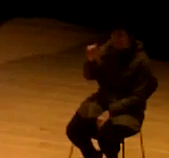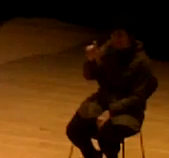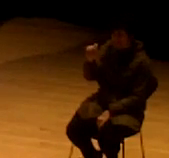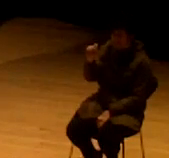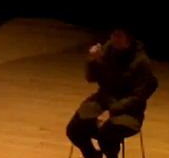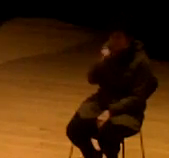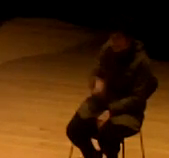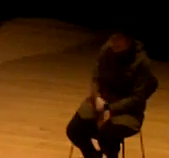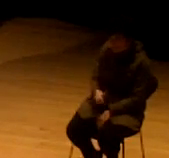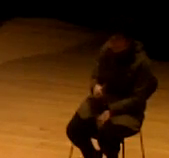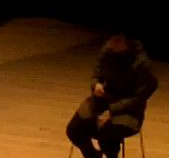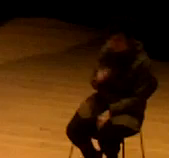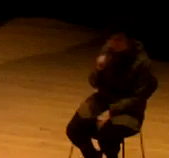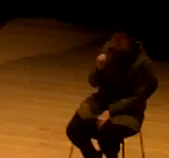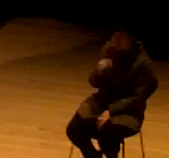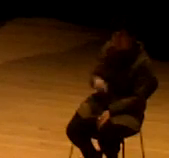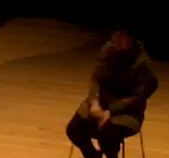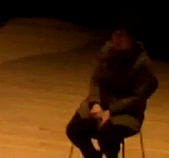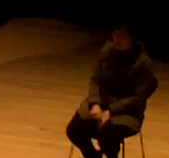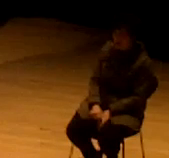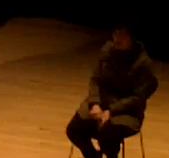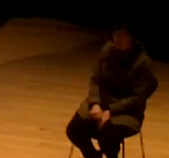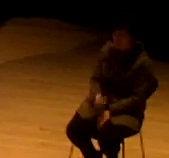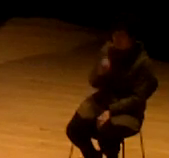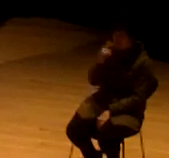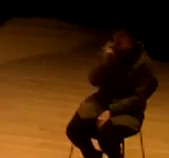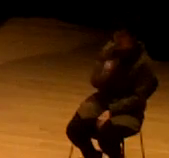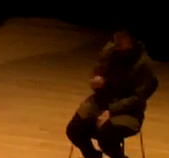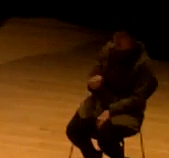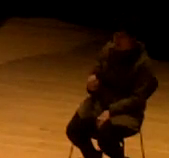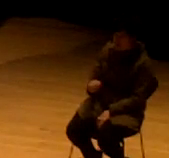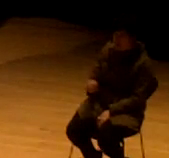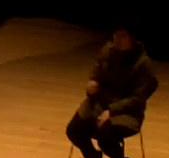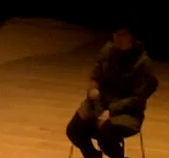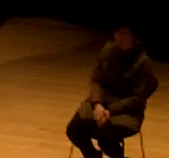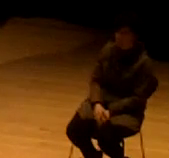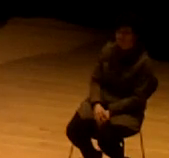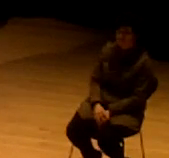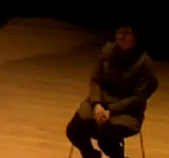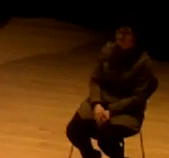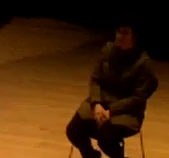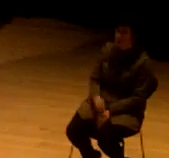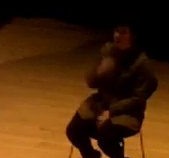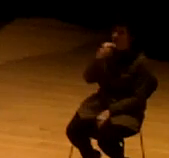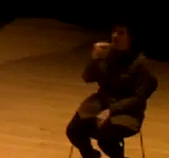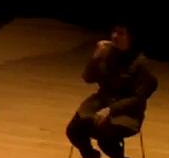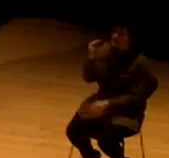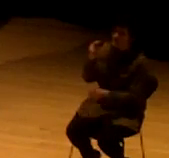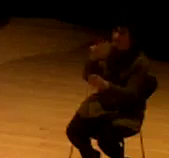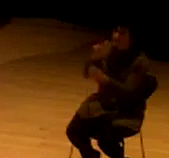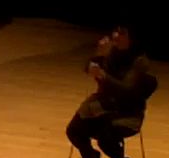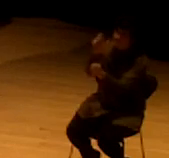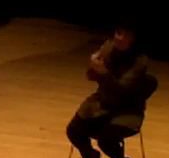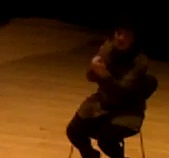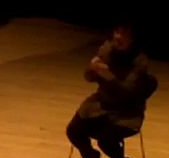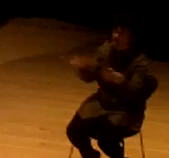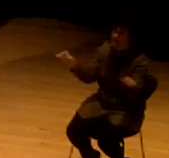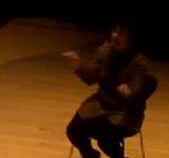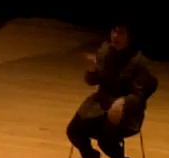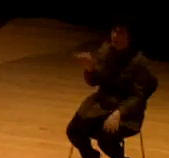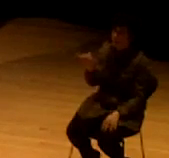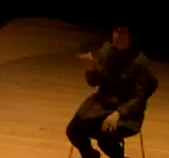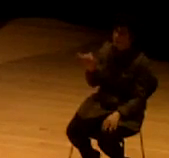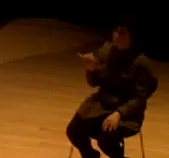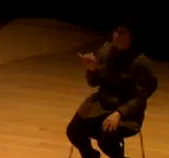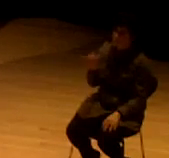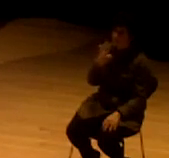we developed, I now have vocabulary to take to a director or other castmates or producers or whomever. You know, and I